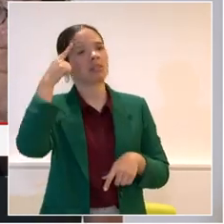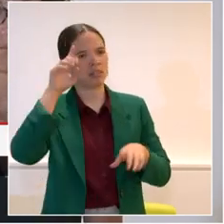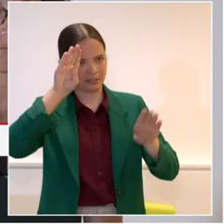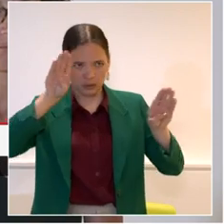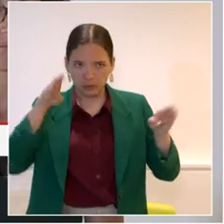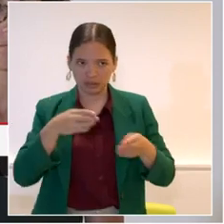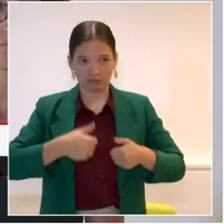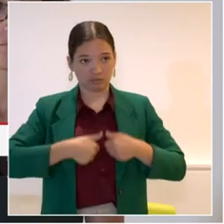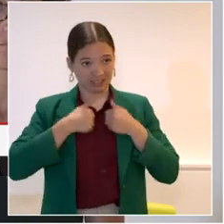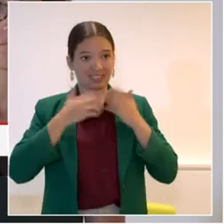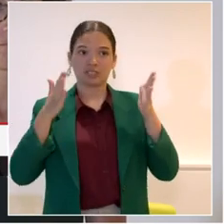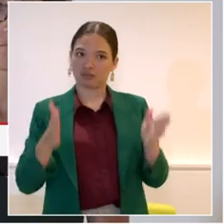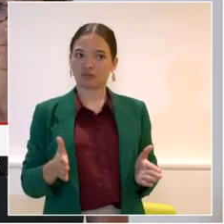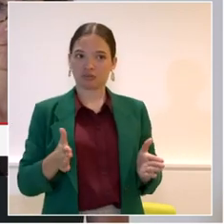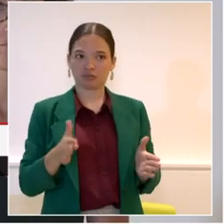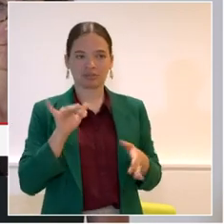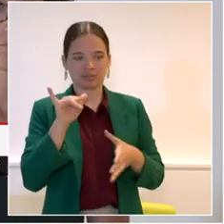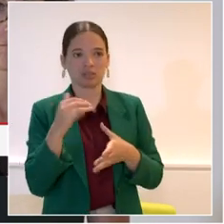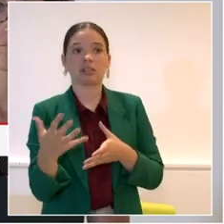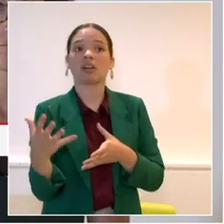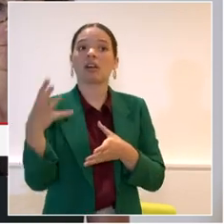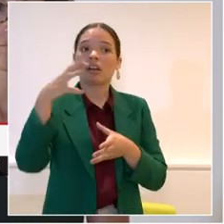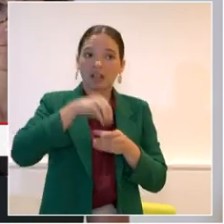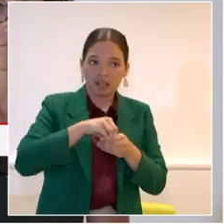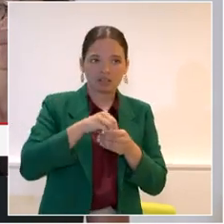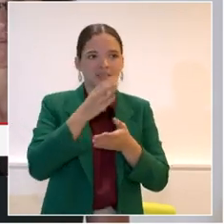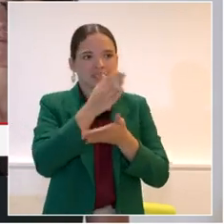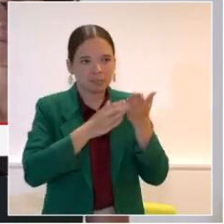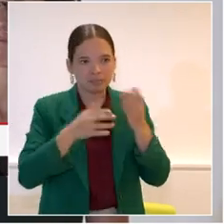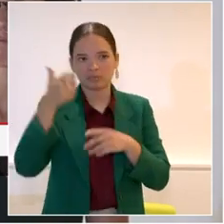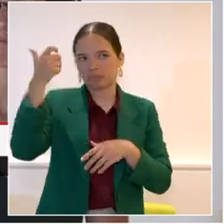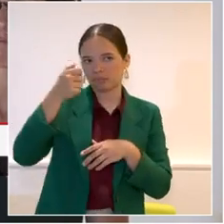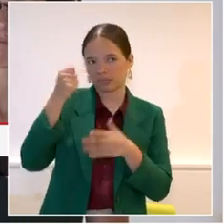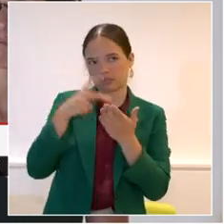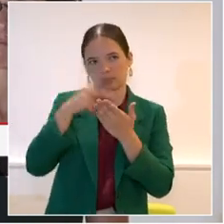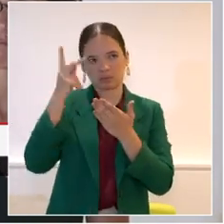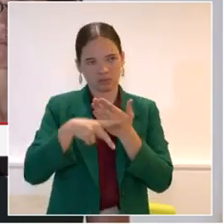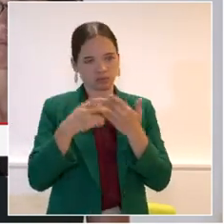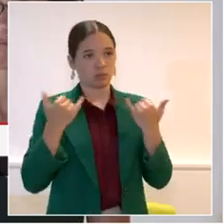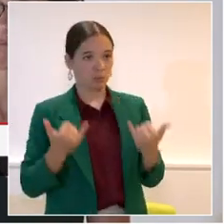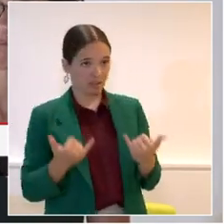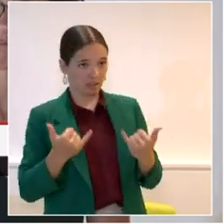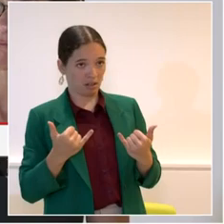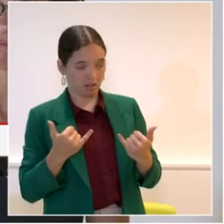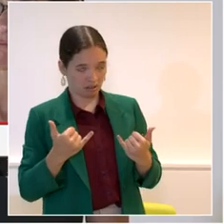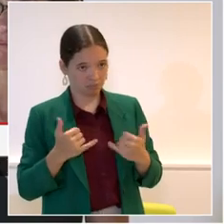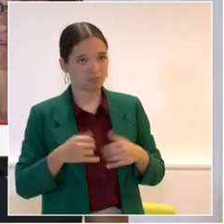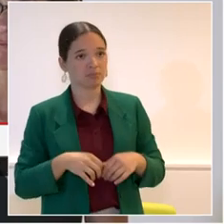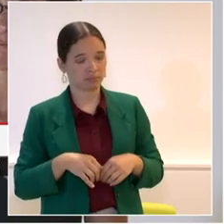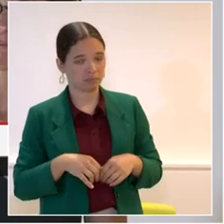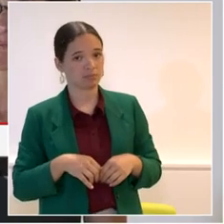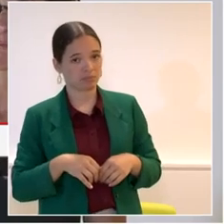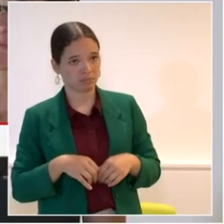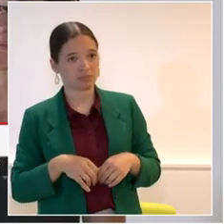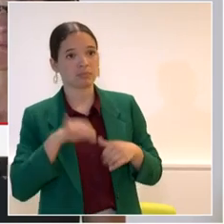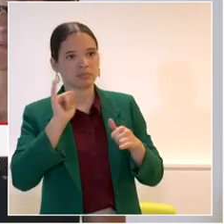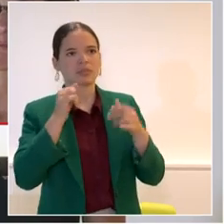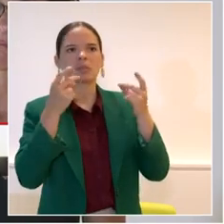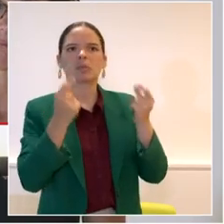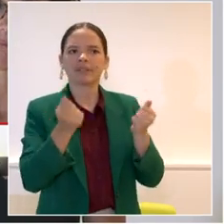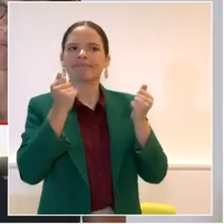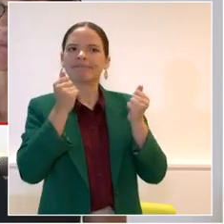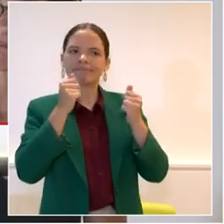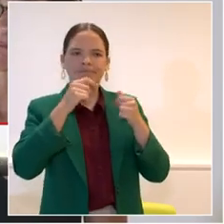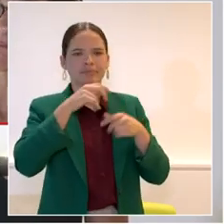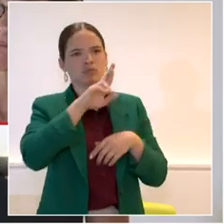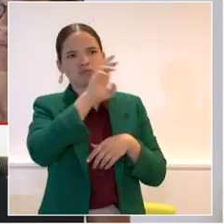been involved in some of our benefits program, now our rapid rehousing program, getting the